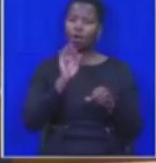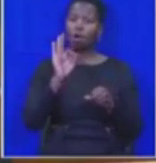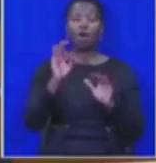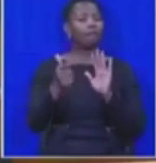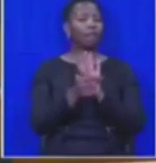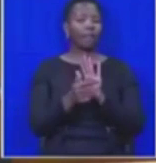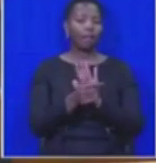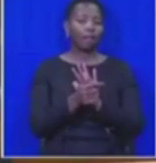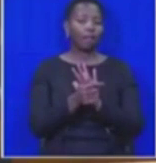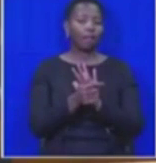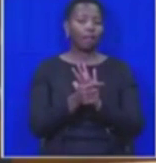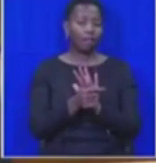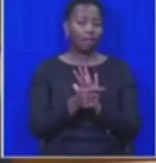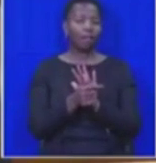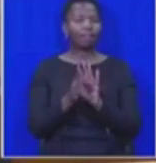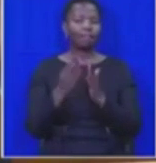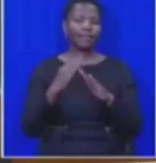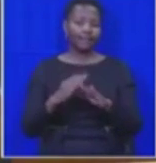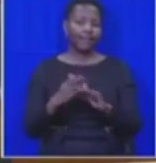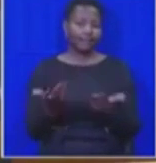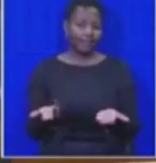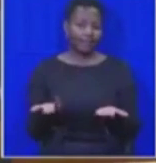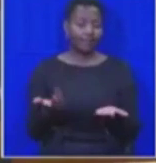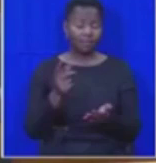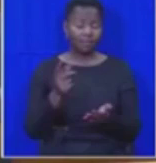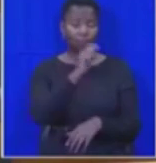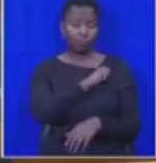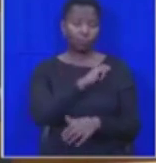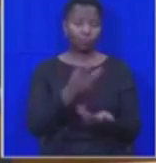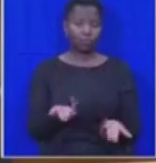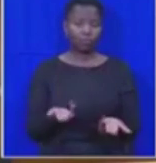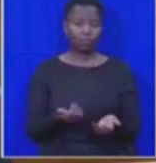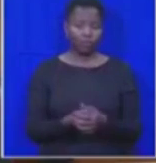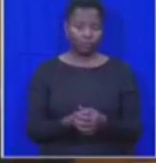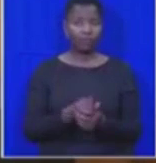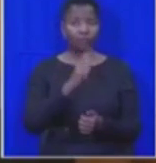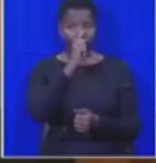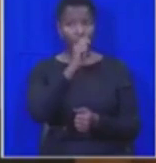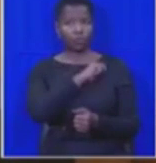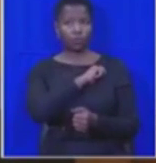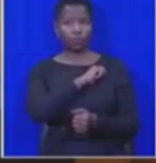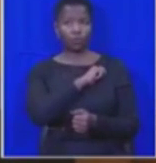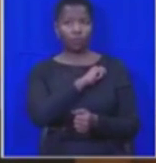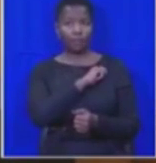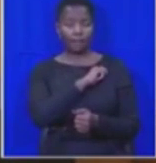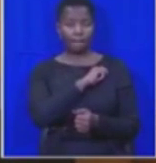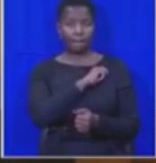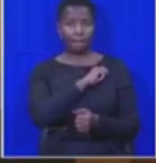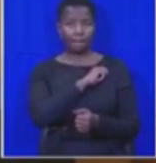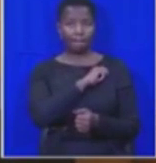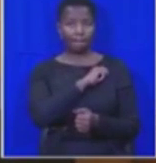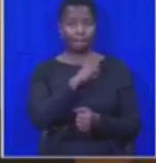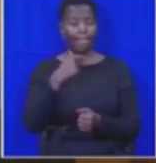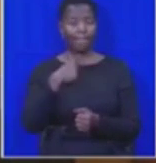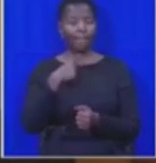legal defense. It's a reality. It's a reality. The point I was